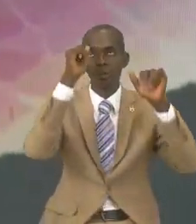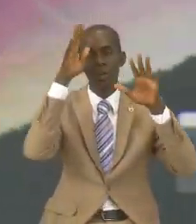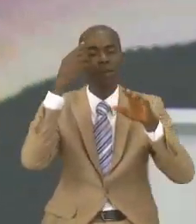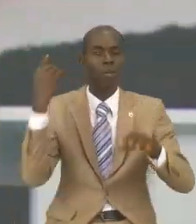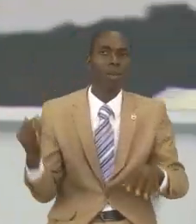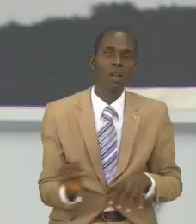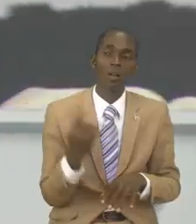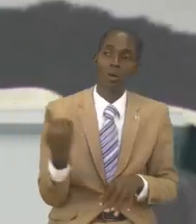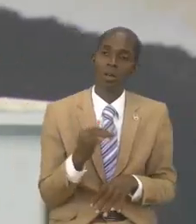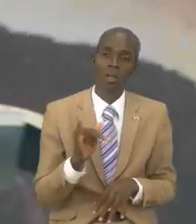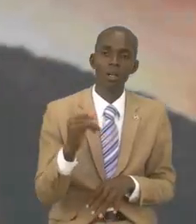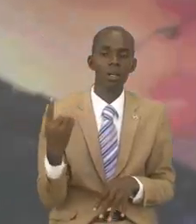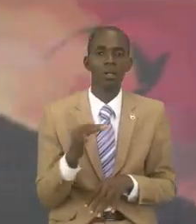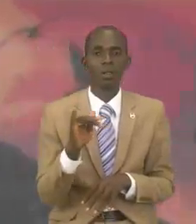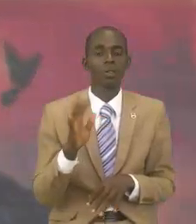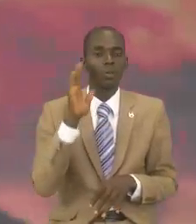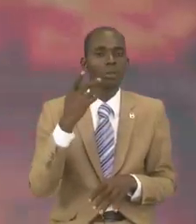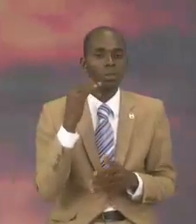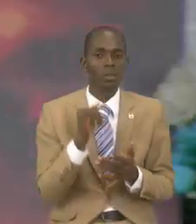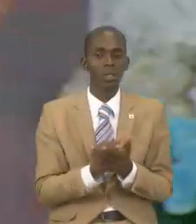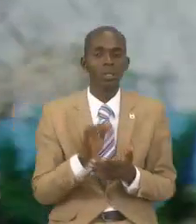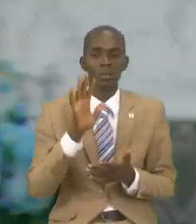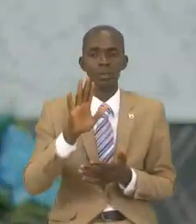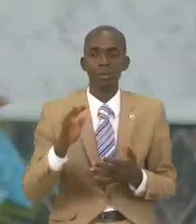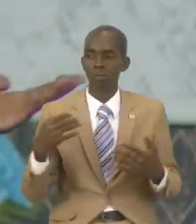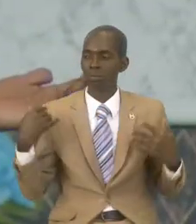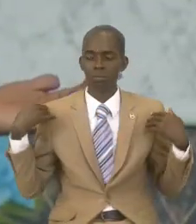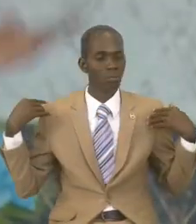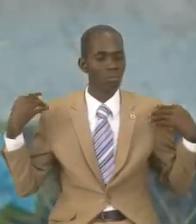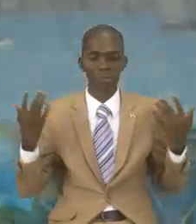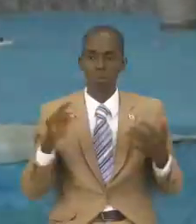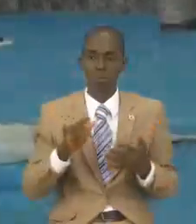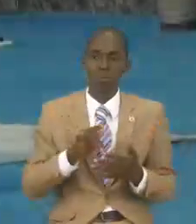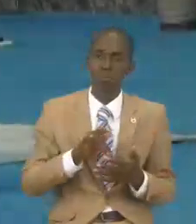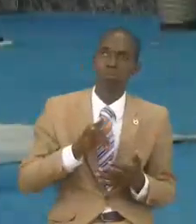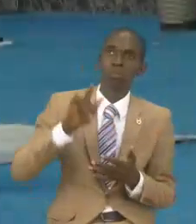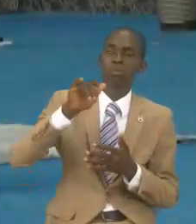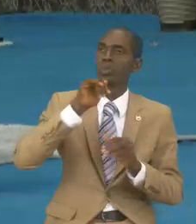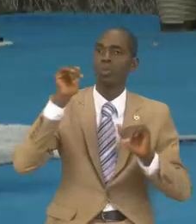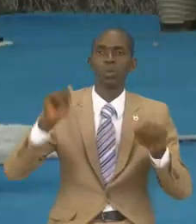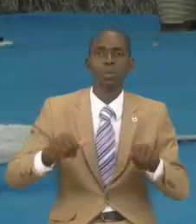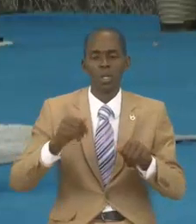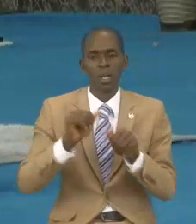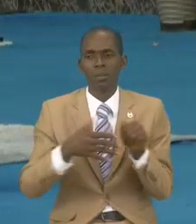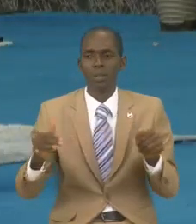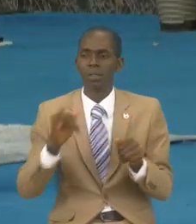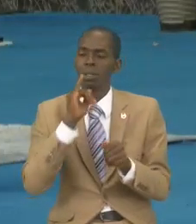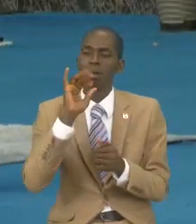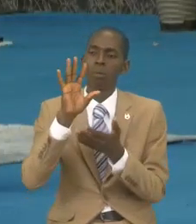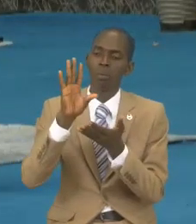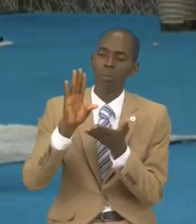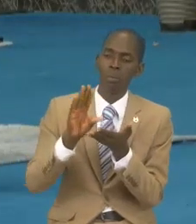ever, your parachute will not open. Everything is down. The love of